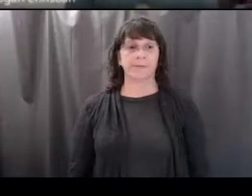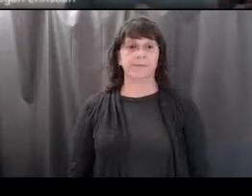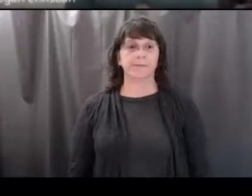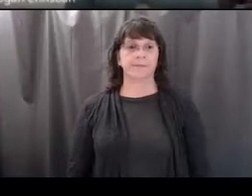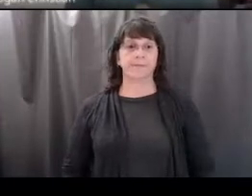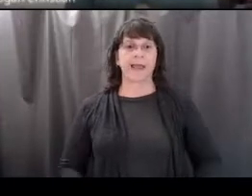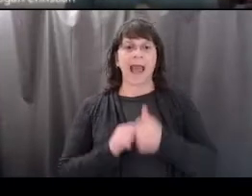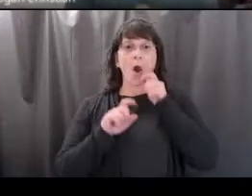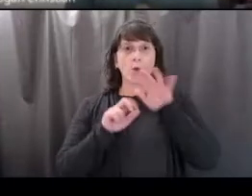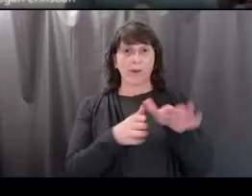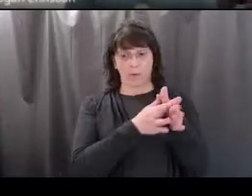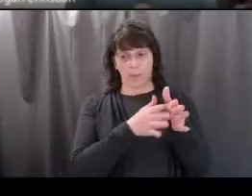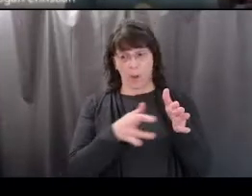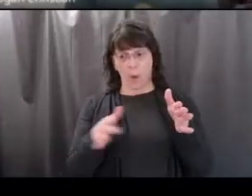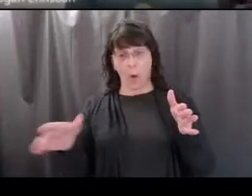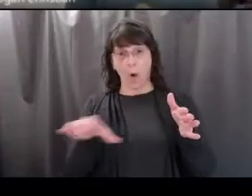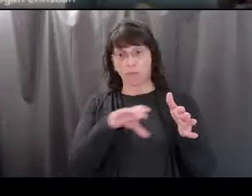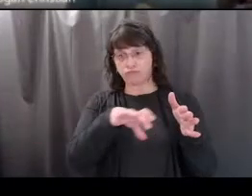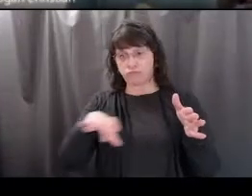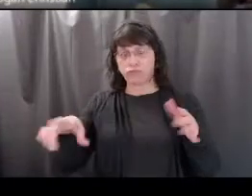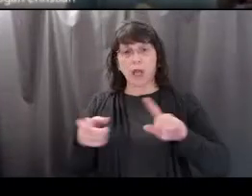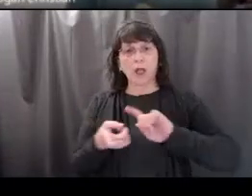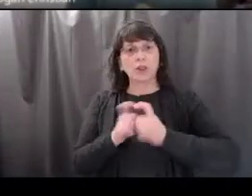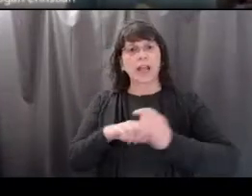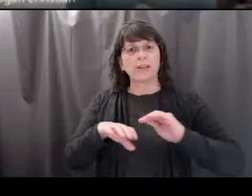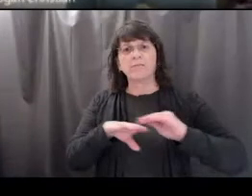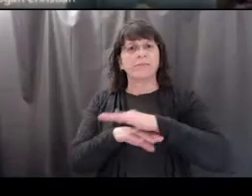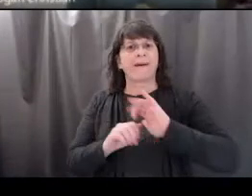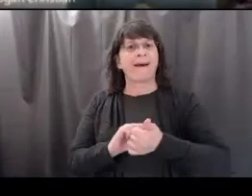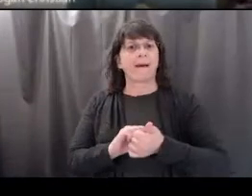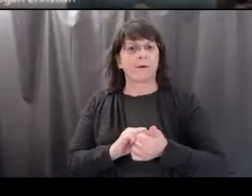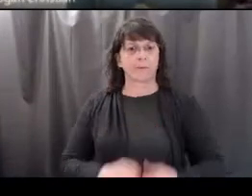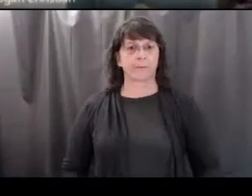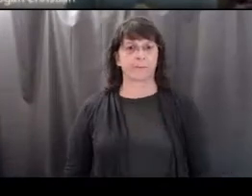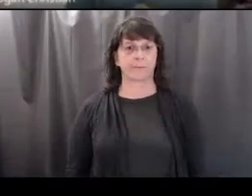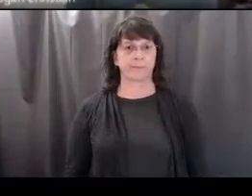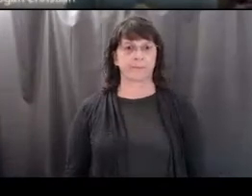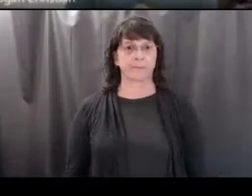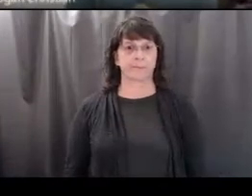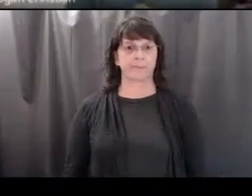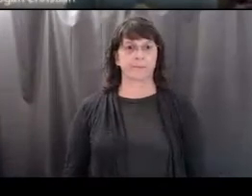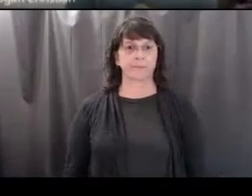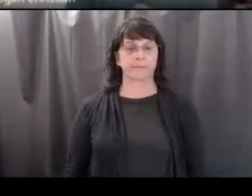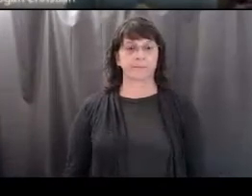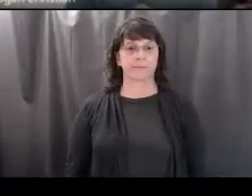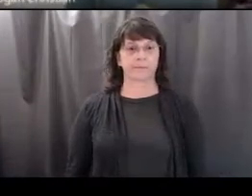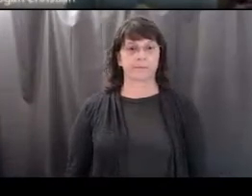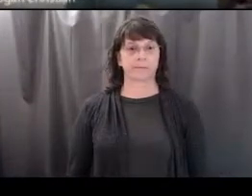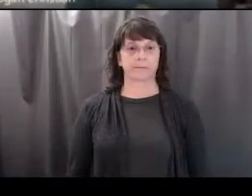How is the river below this dam changing immediately as a result of this dam